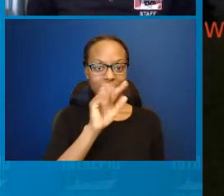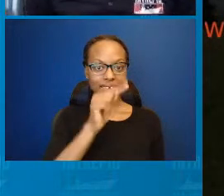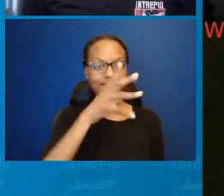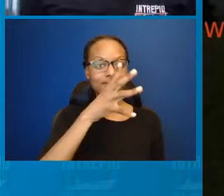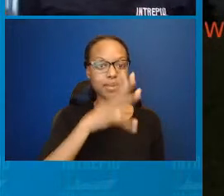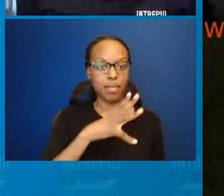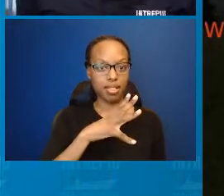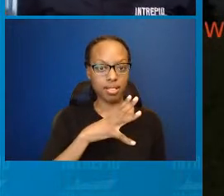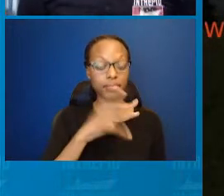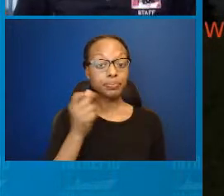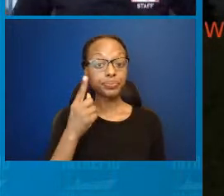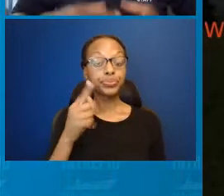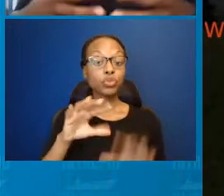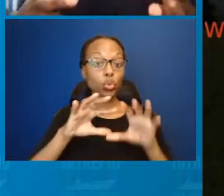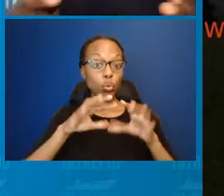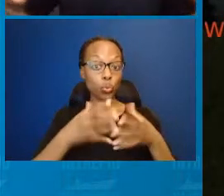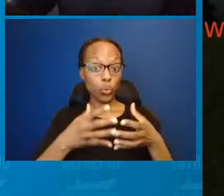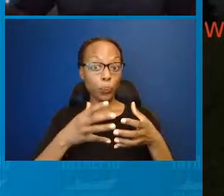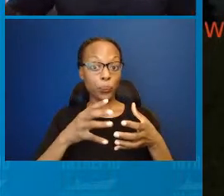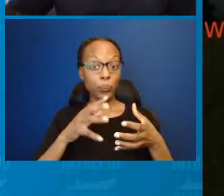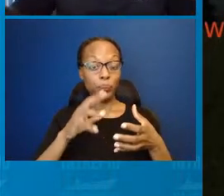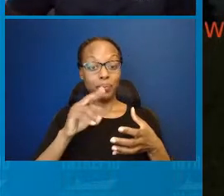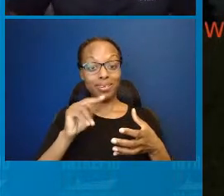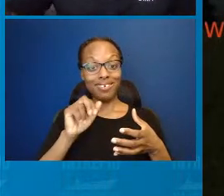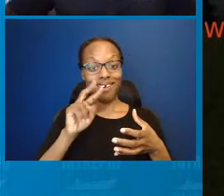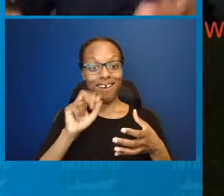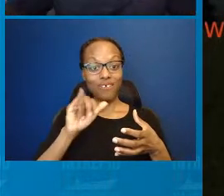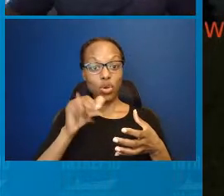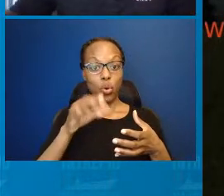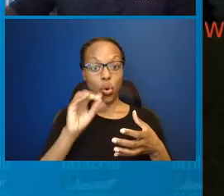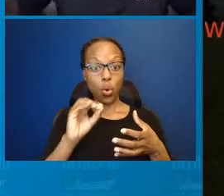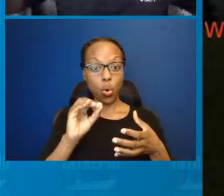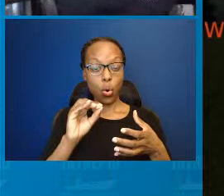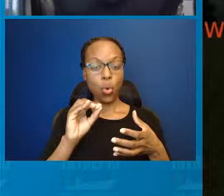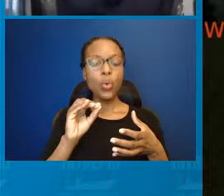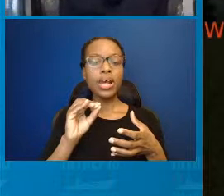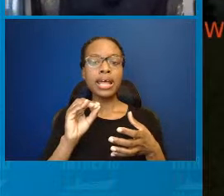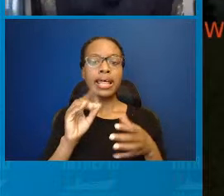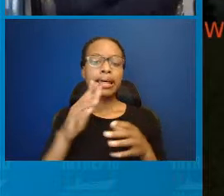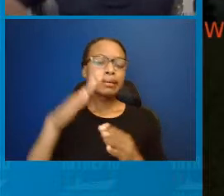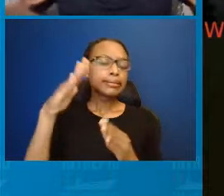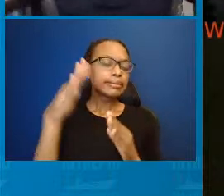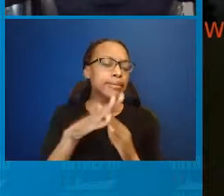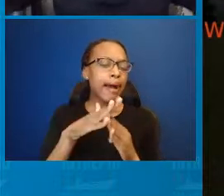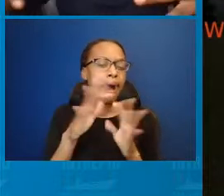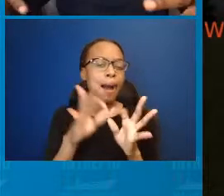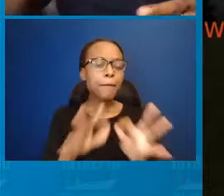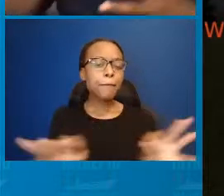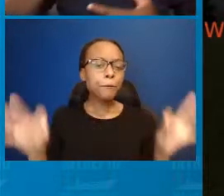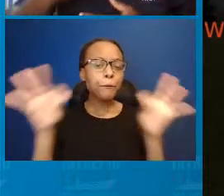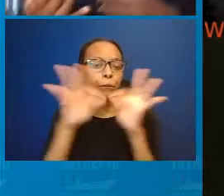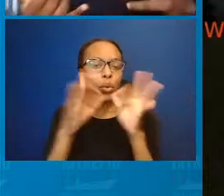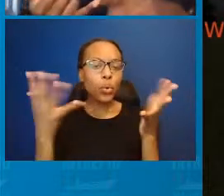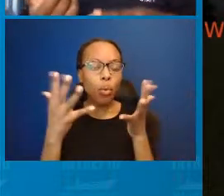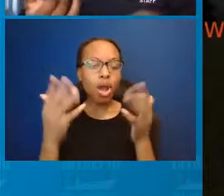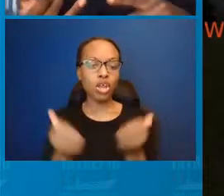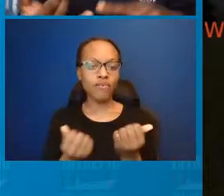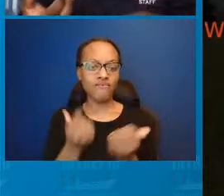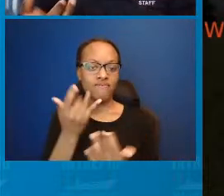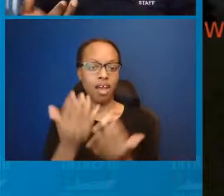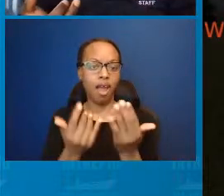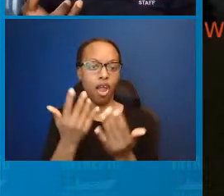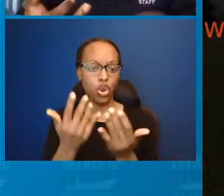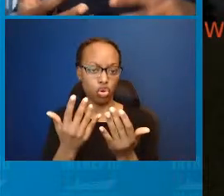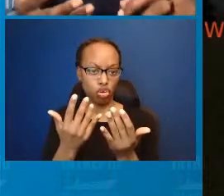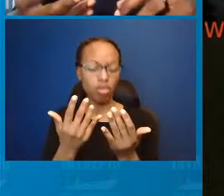what's called the hearth, right? And hearth is basically a fire that people kind of go around, so that way you can eat,